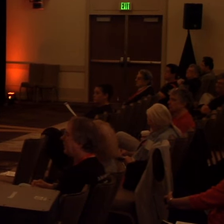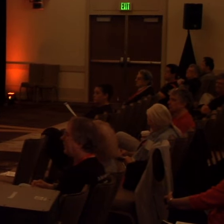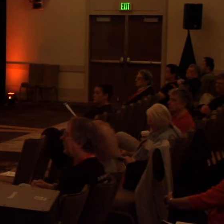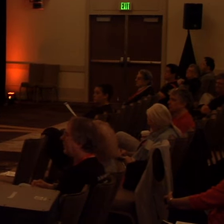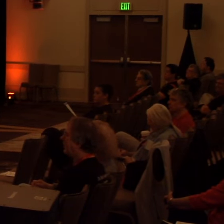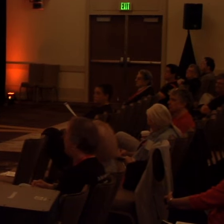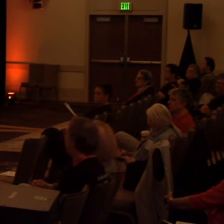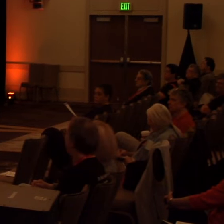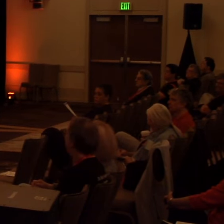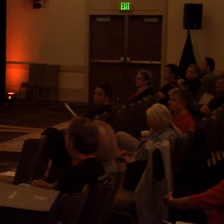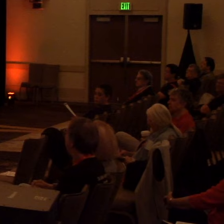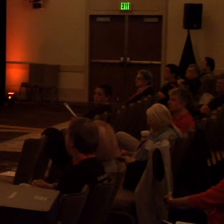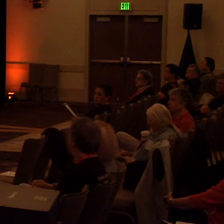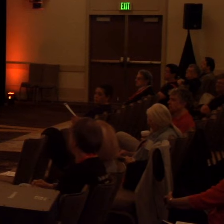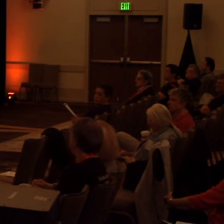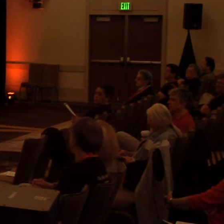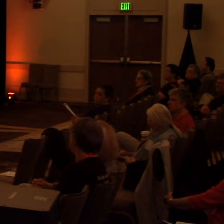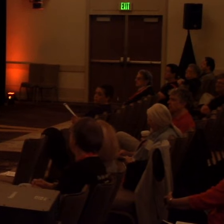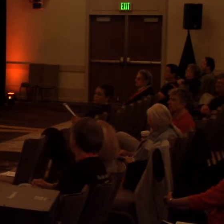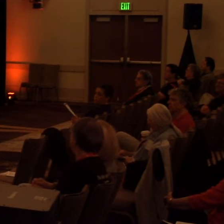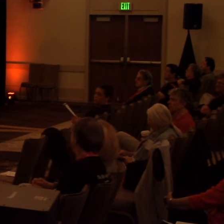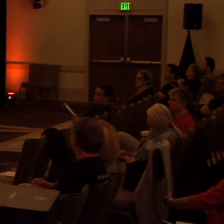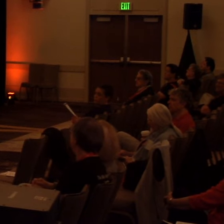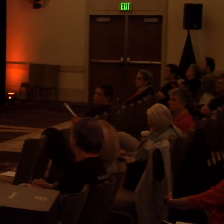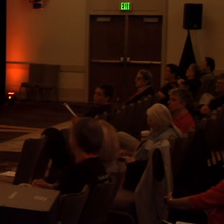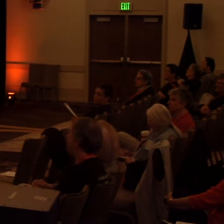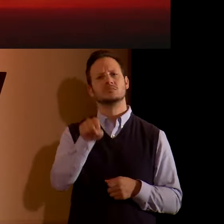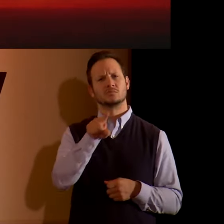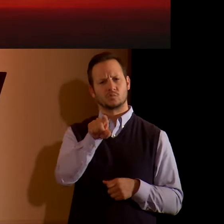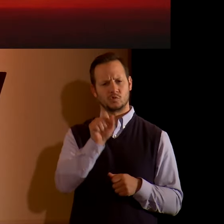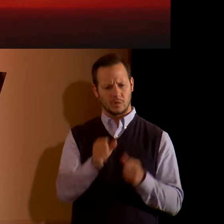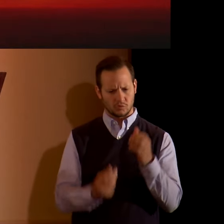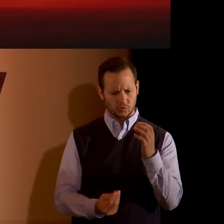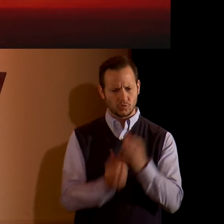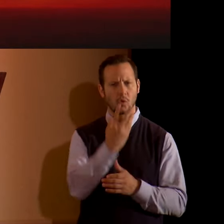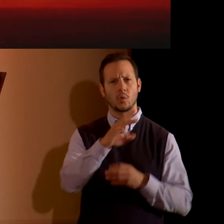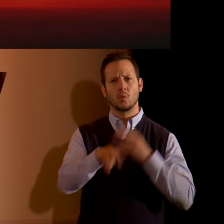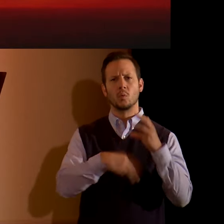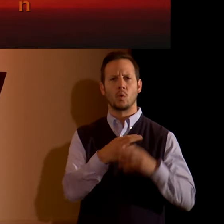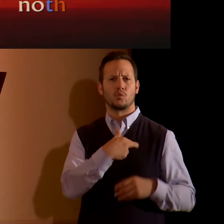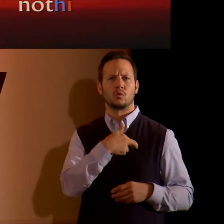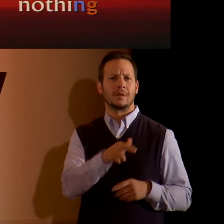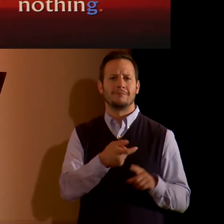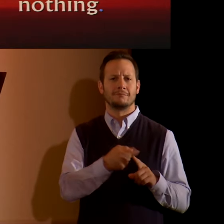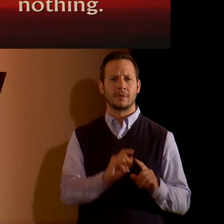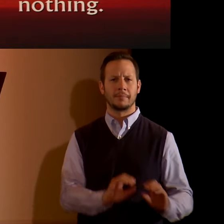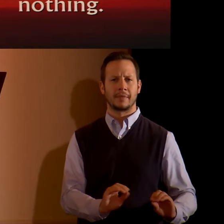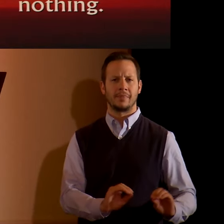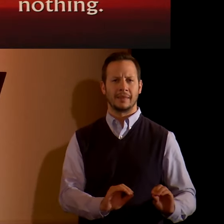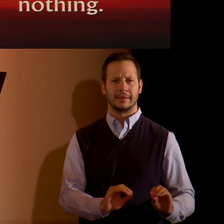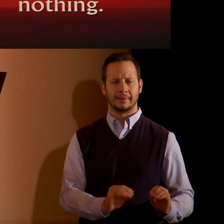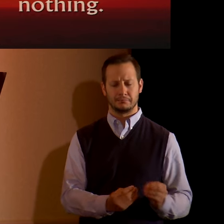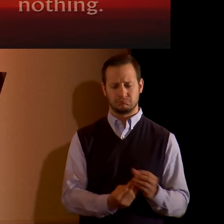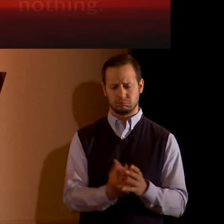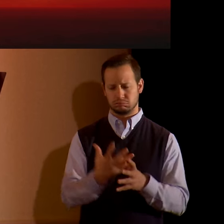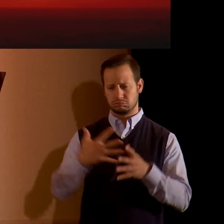Let's sum up. Yes, you can grow a world religion out of absolutely